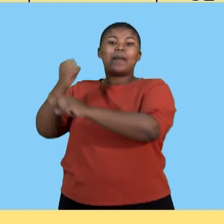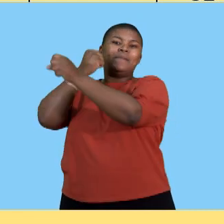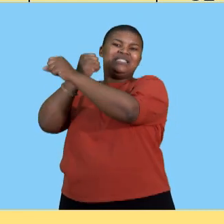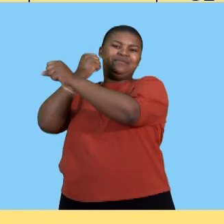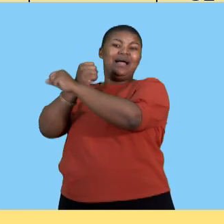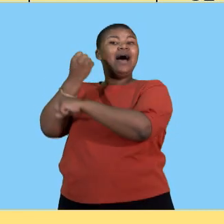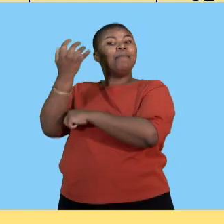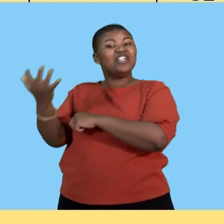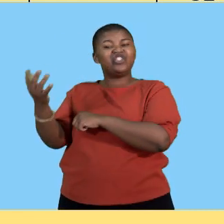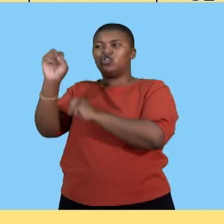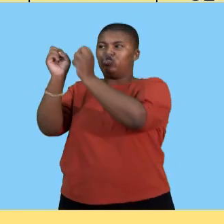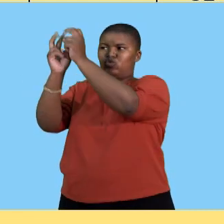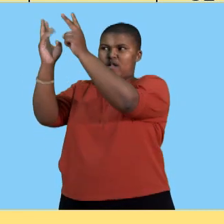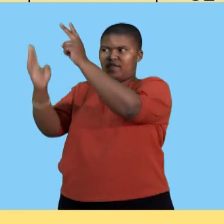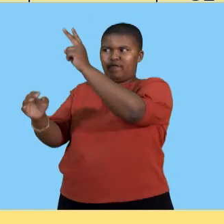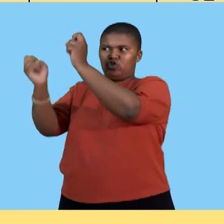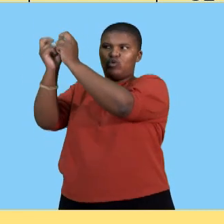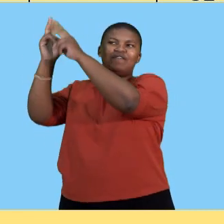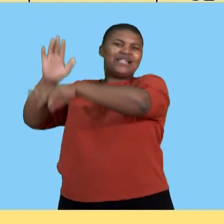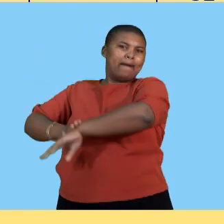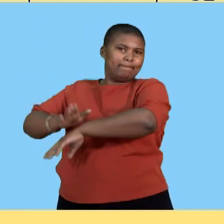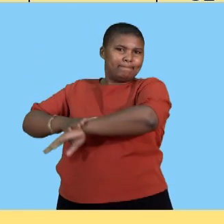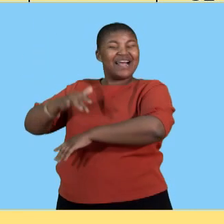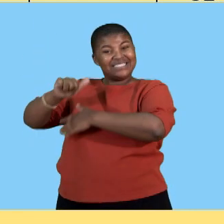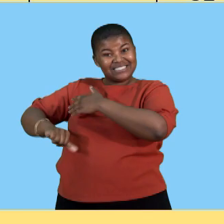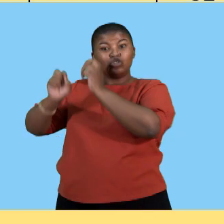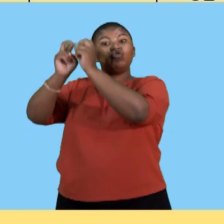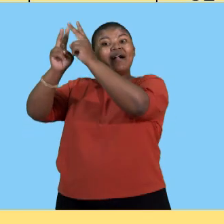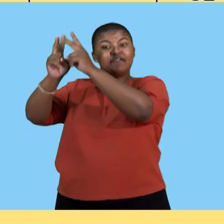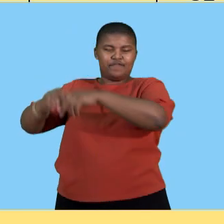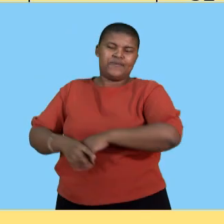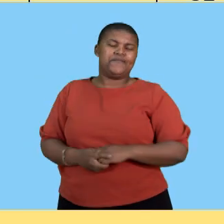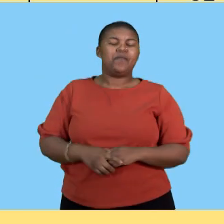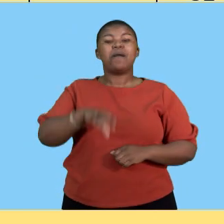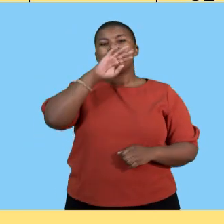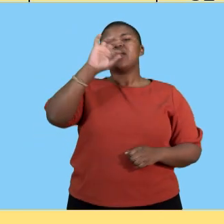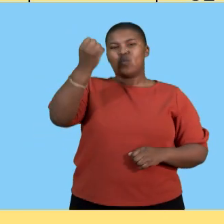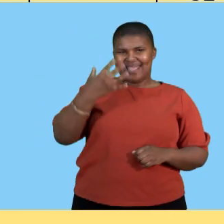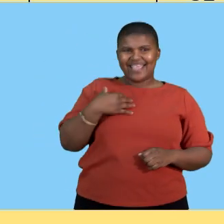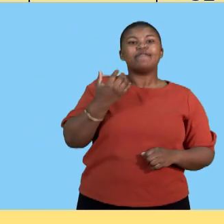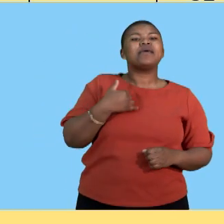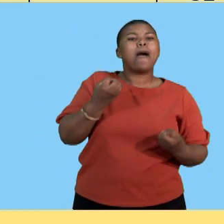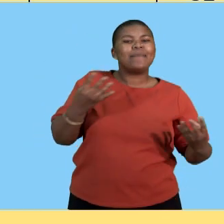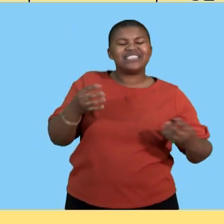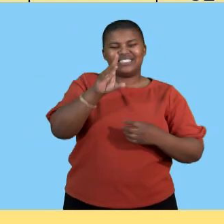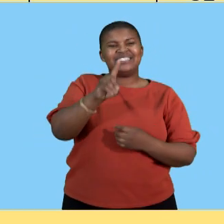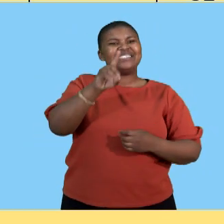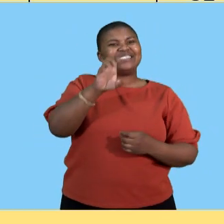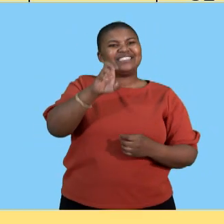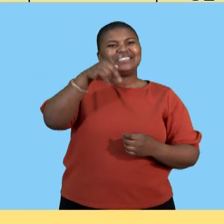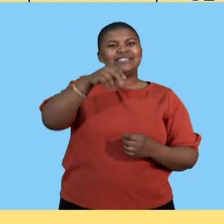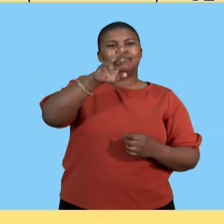multiply by 12 over 12 months. That would then give me my depreciation amount,